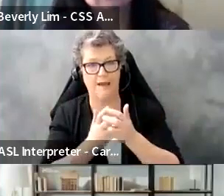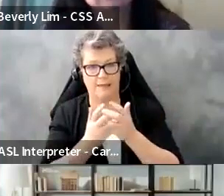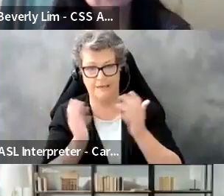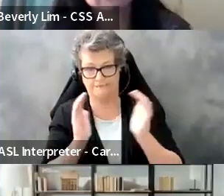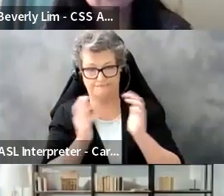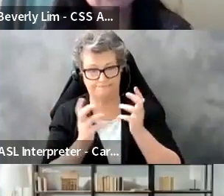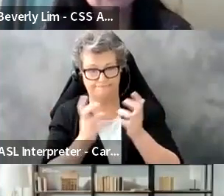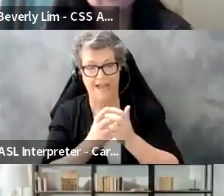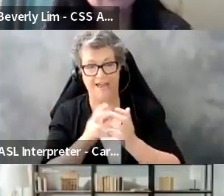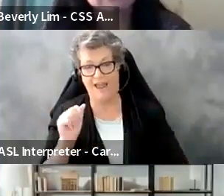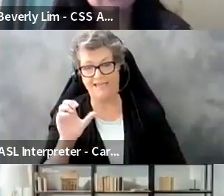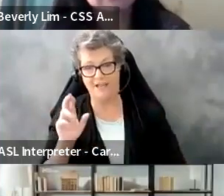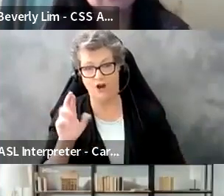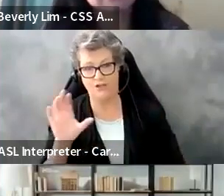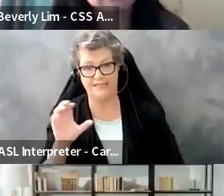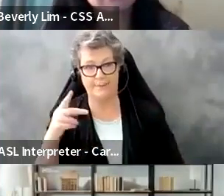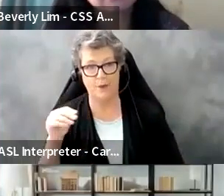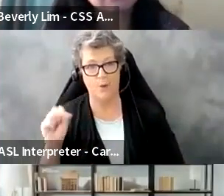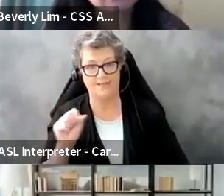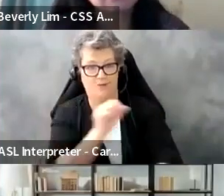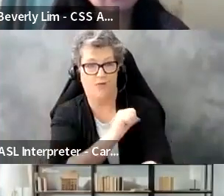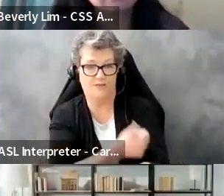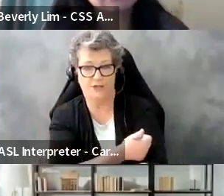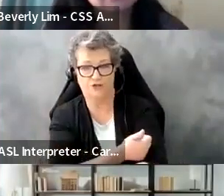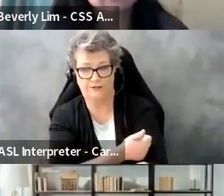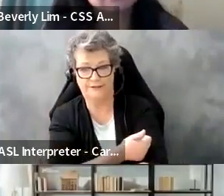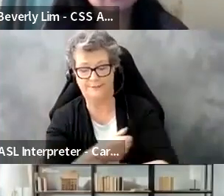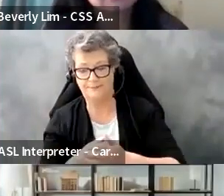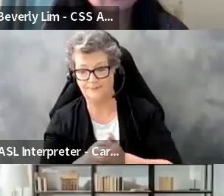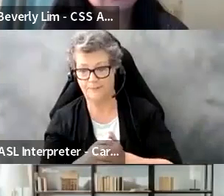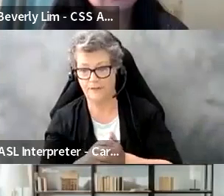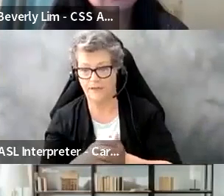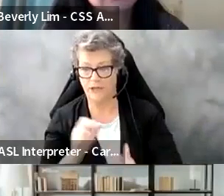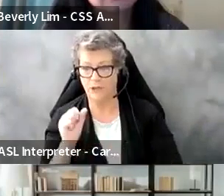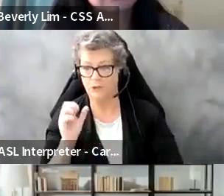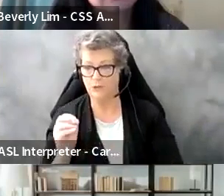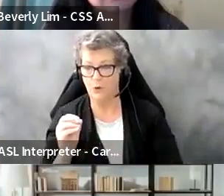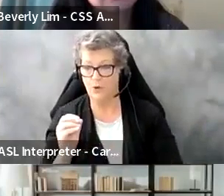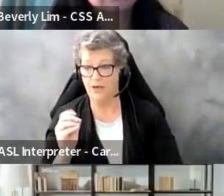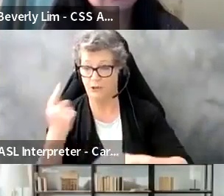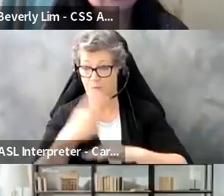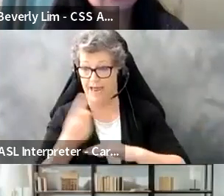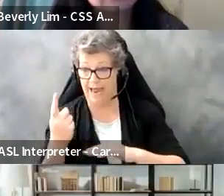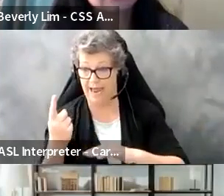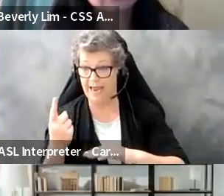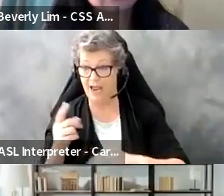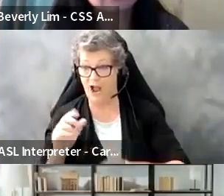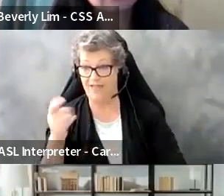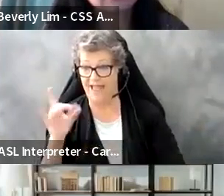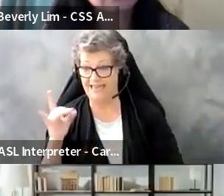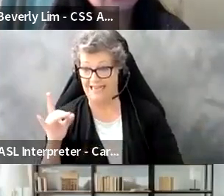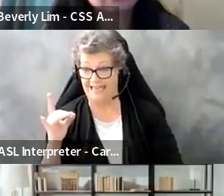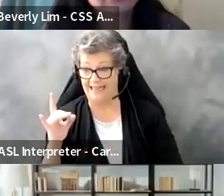their ACRC POS authorizations. So today, on the 18th, today